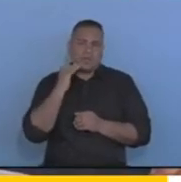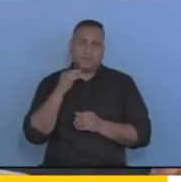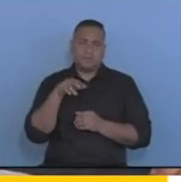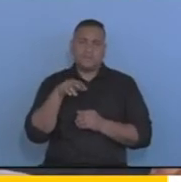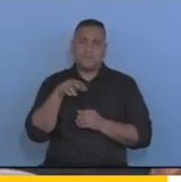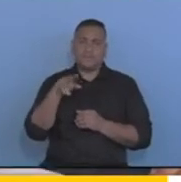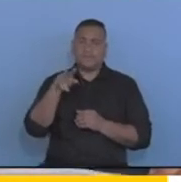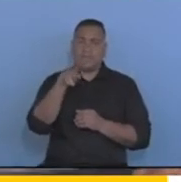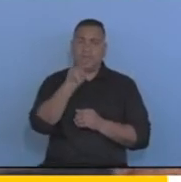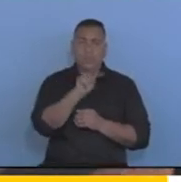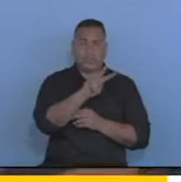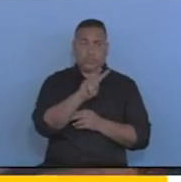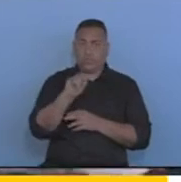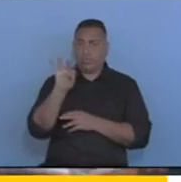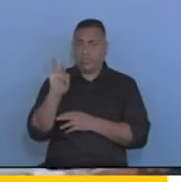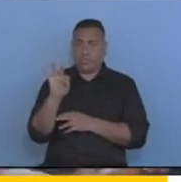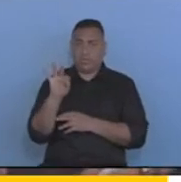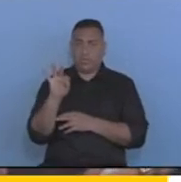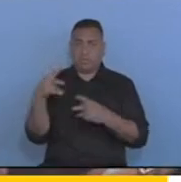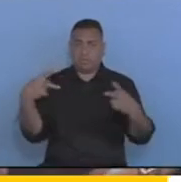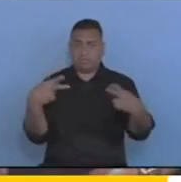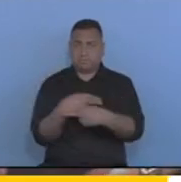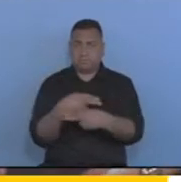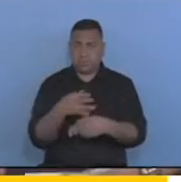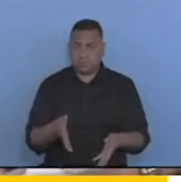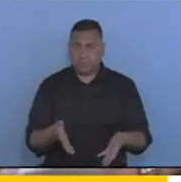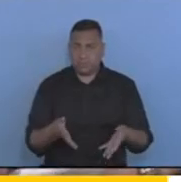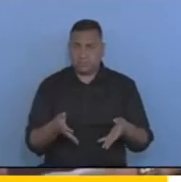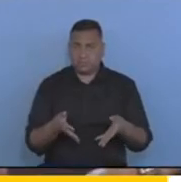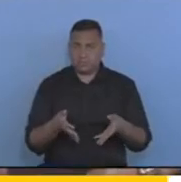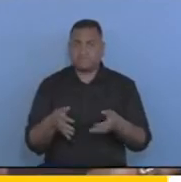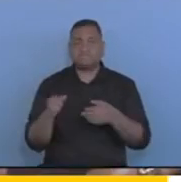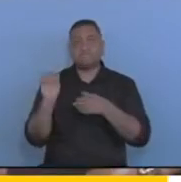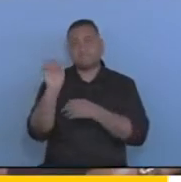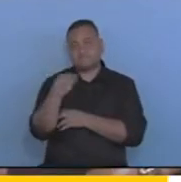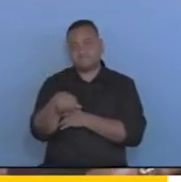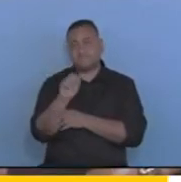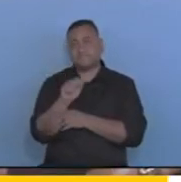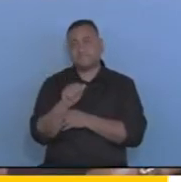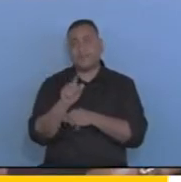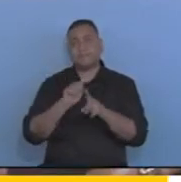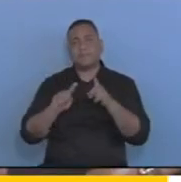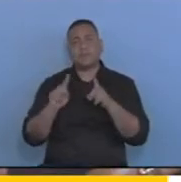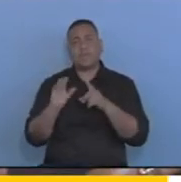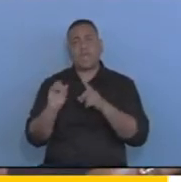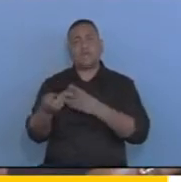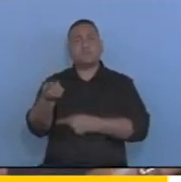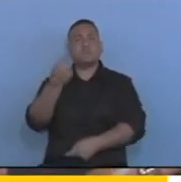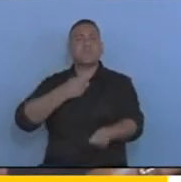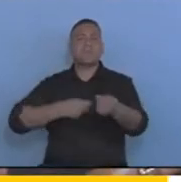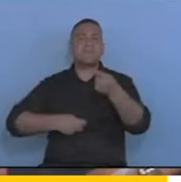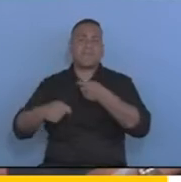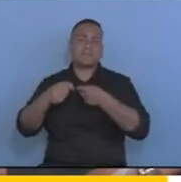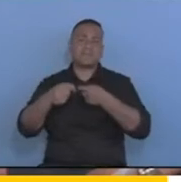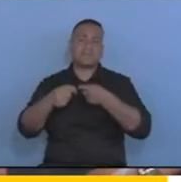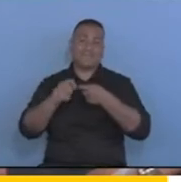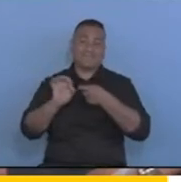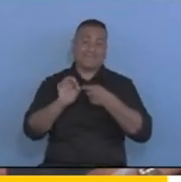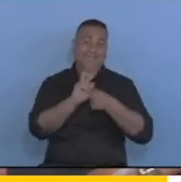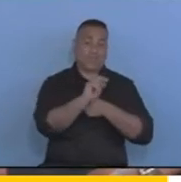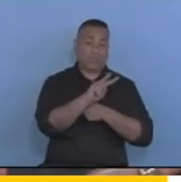correct? Yes, you're quite correct, but we do have replacement programs for that, and that it will be the centers